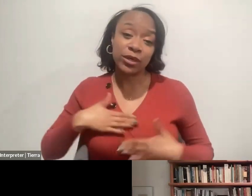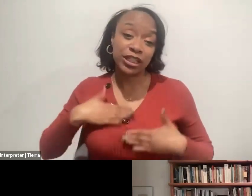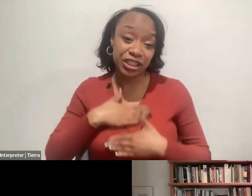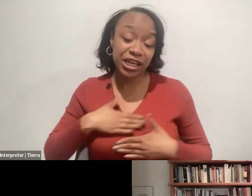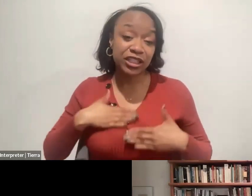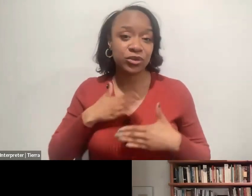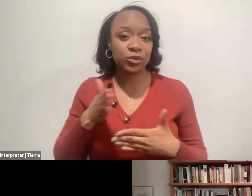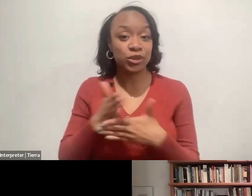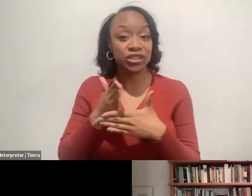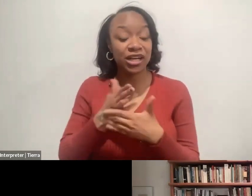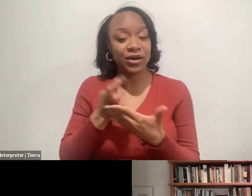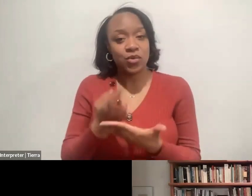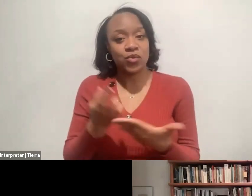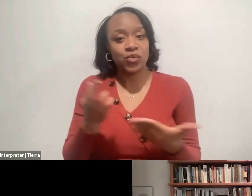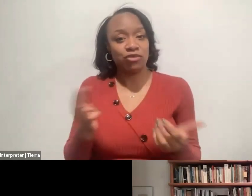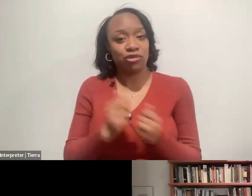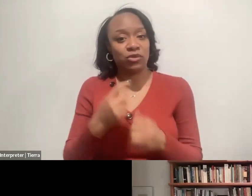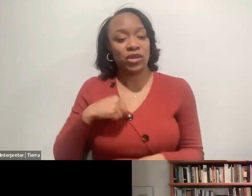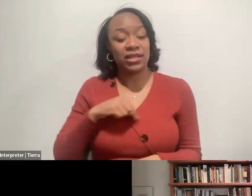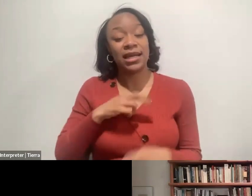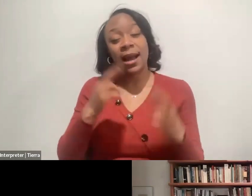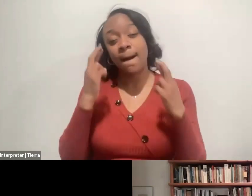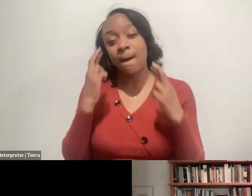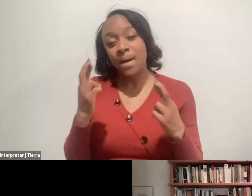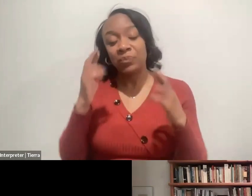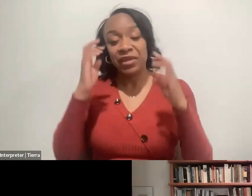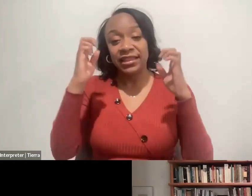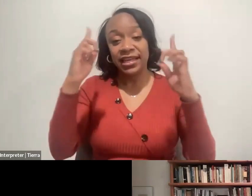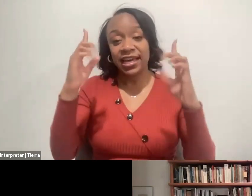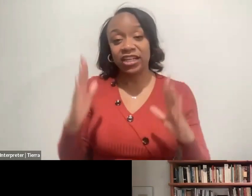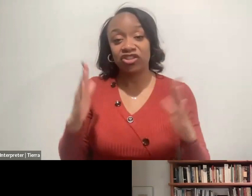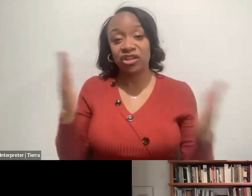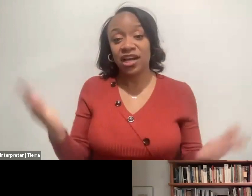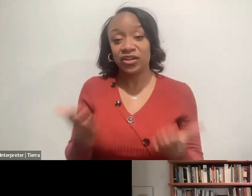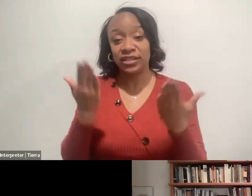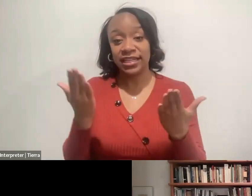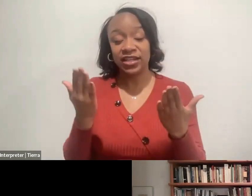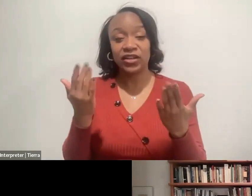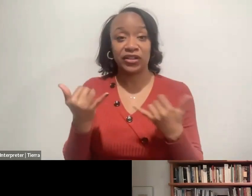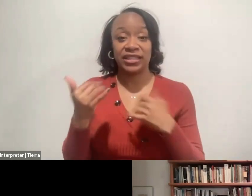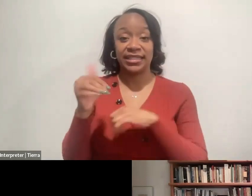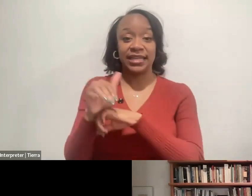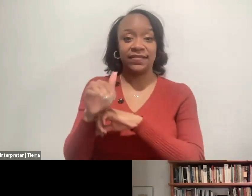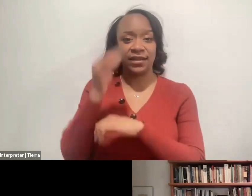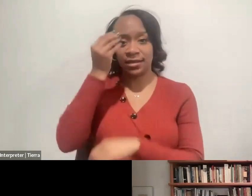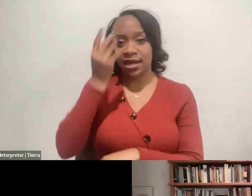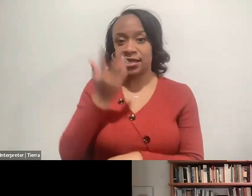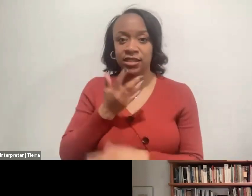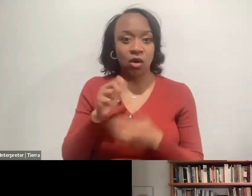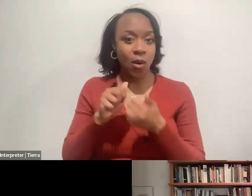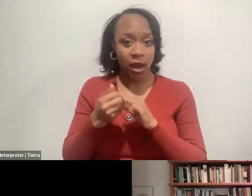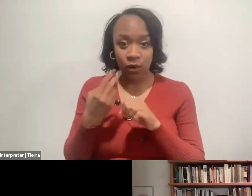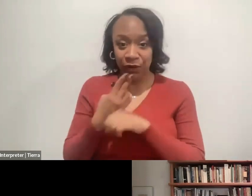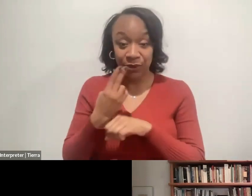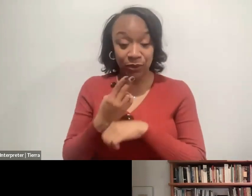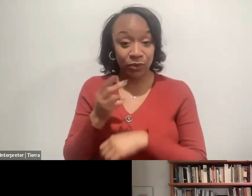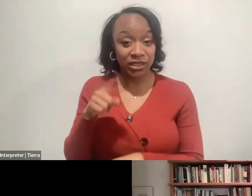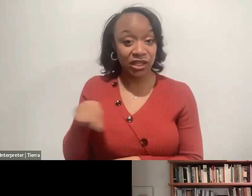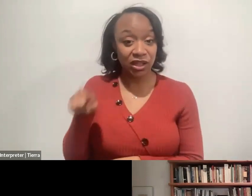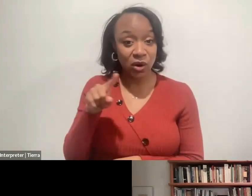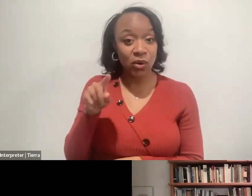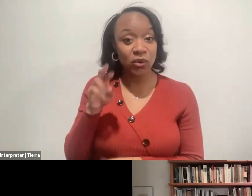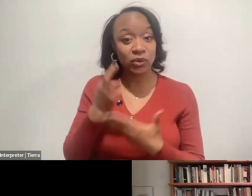those resources with us. And I hope that the educators here this evening will let us know how they're using those resources.